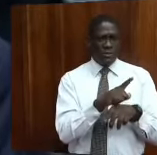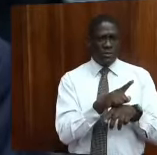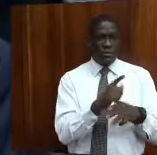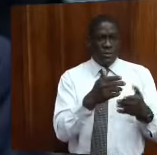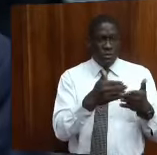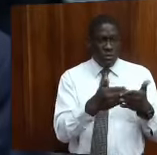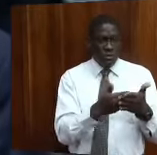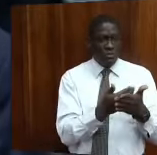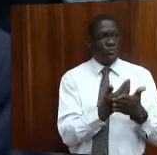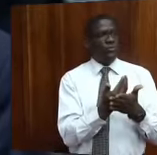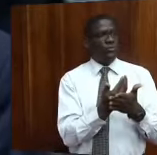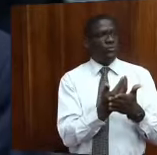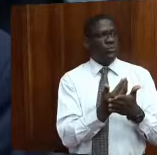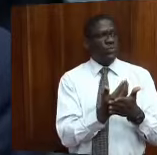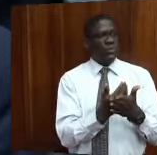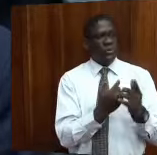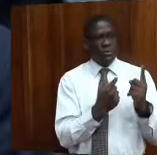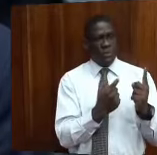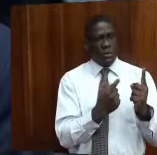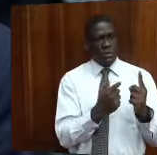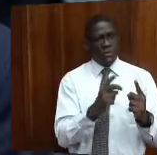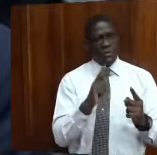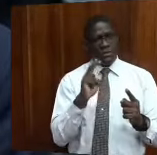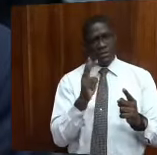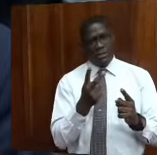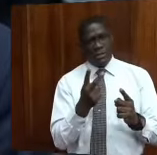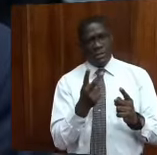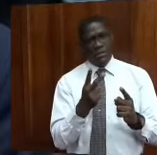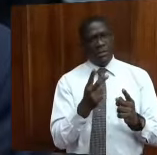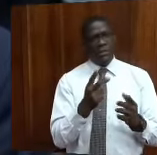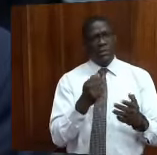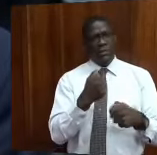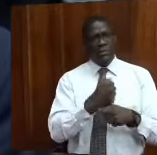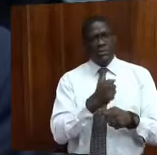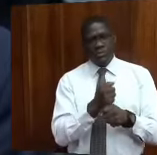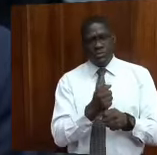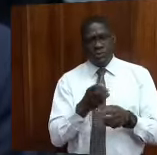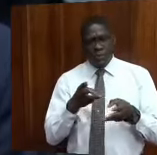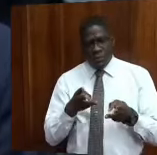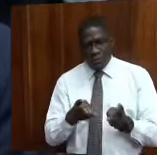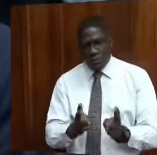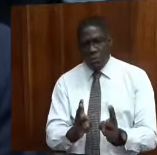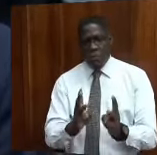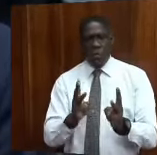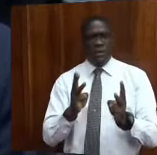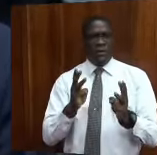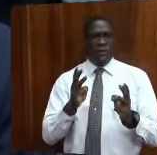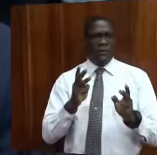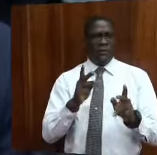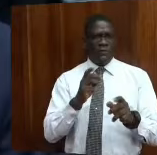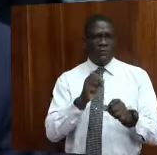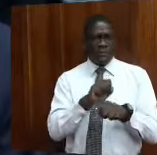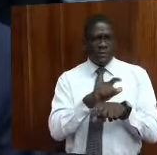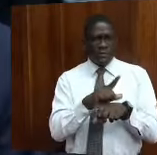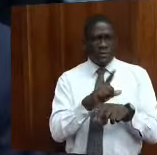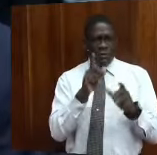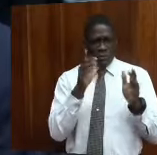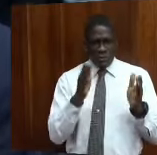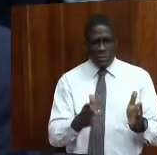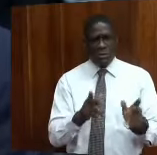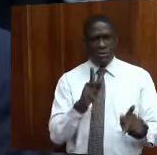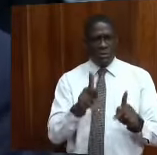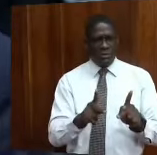and economy, while at the same time providing avenues for ordinary solutions to take a stake and equal share in the